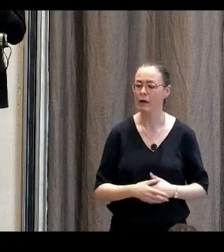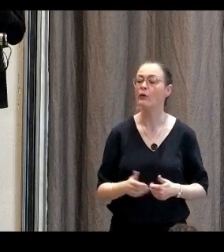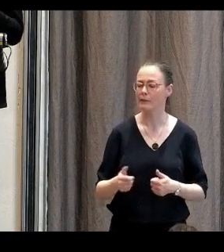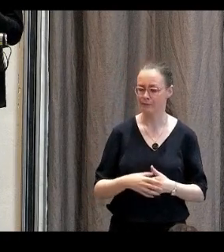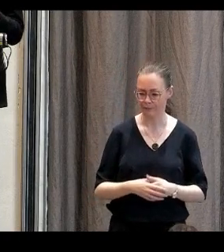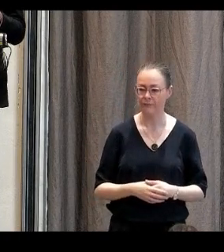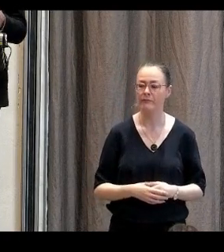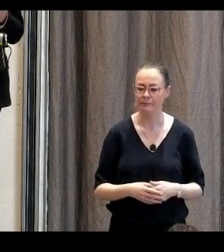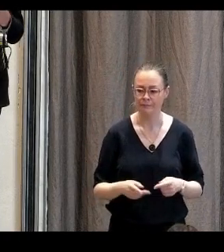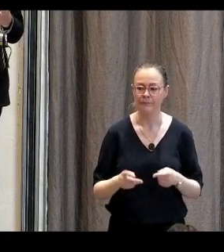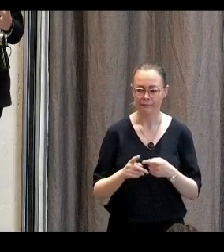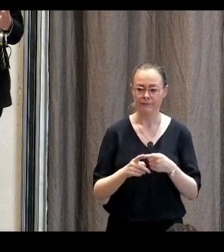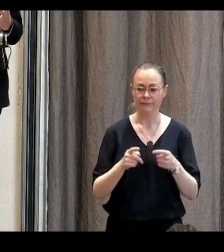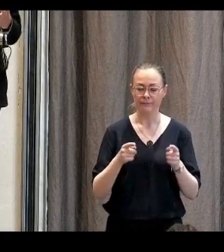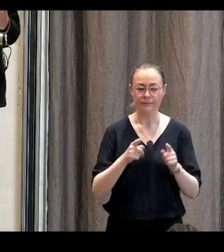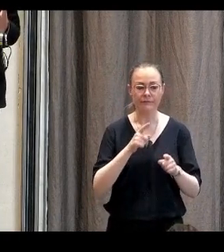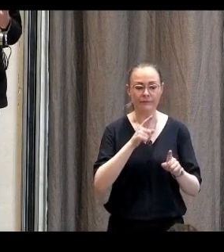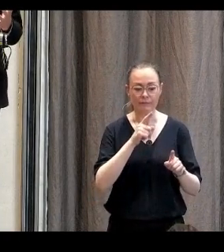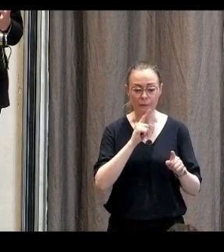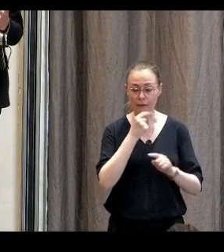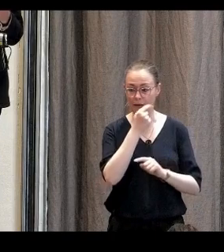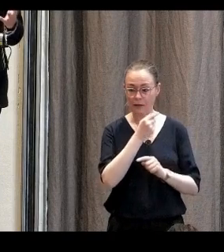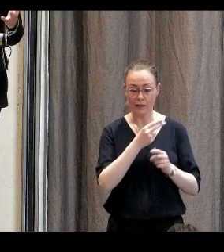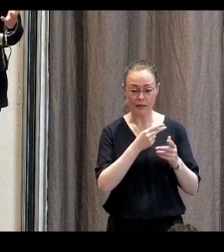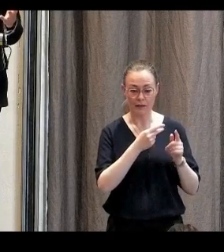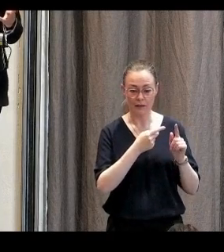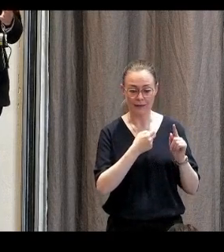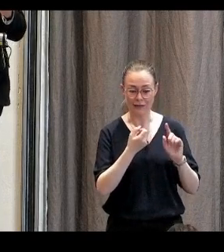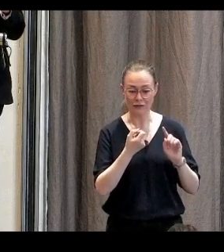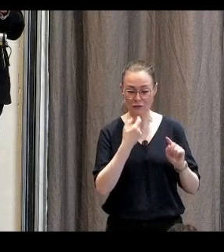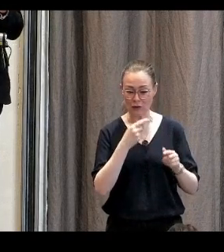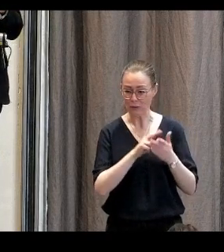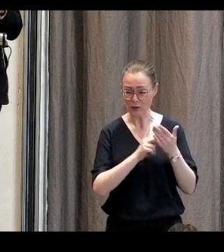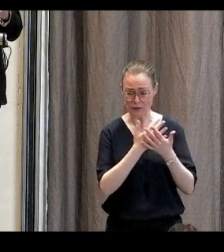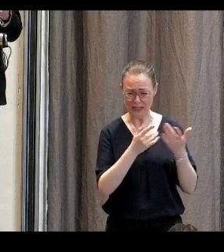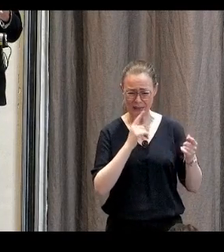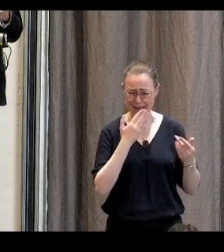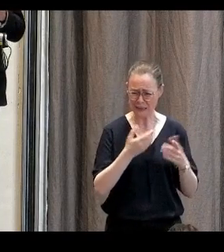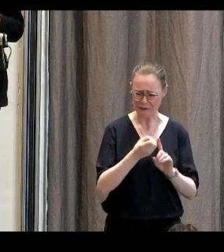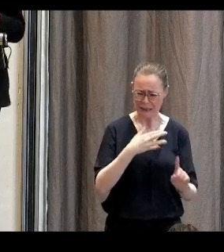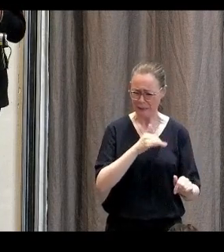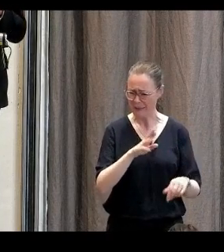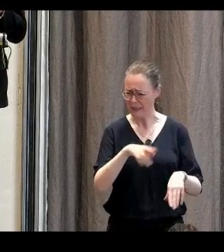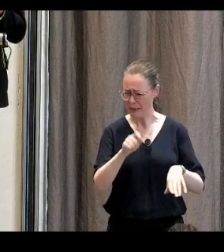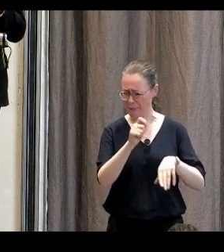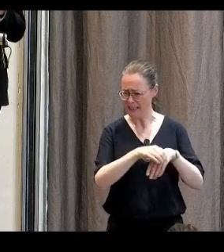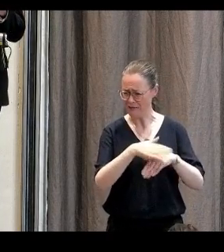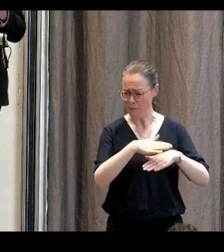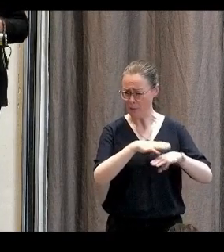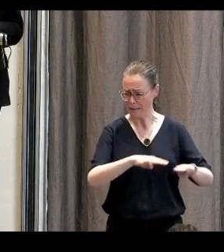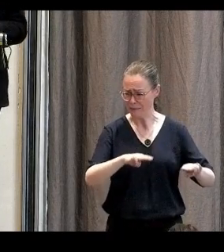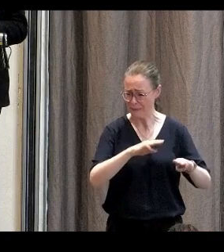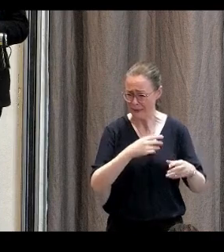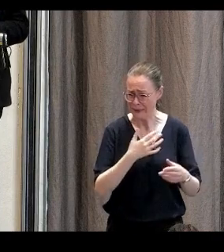being used very widely in clinical practice, it turned out that it's probably not the best choice for most people. It's probably not quite